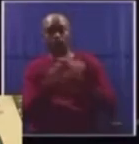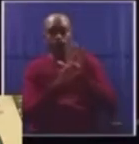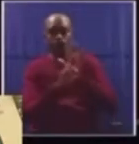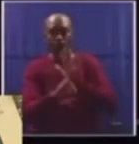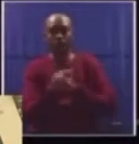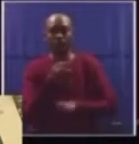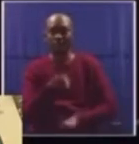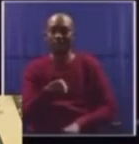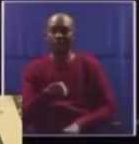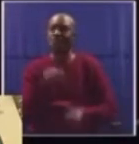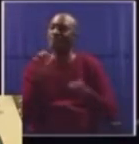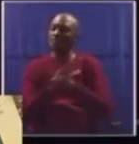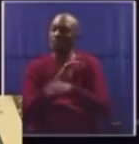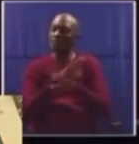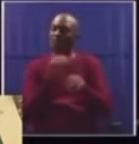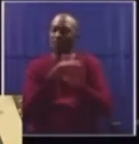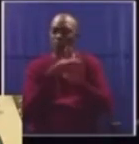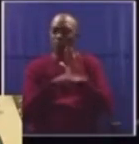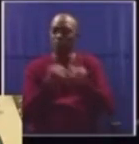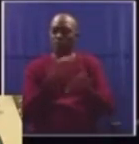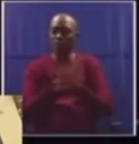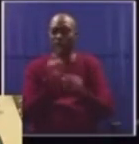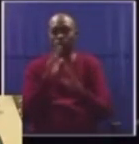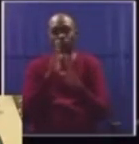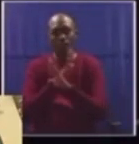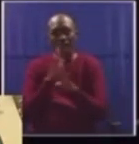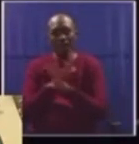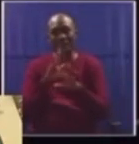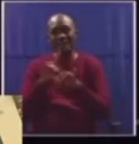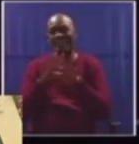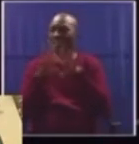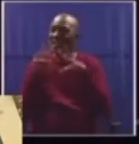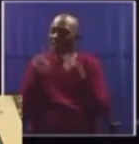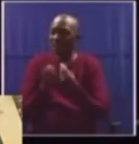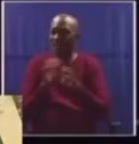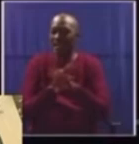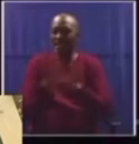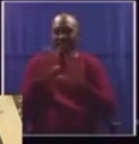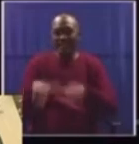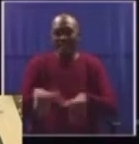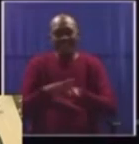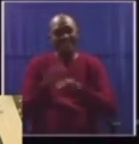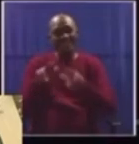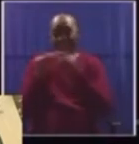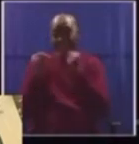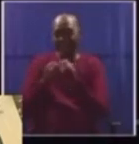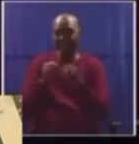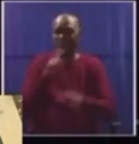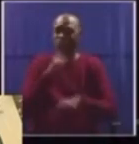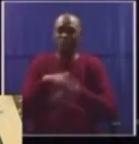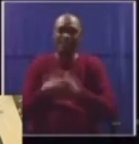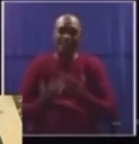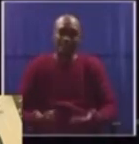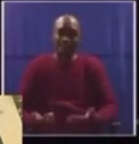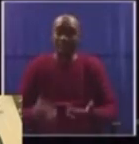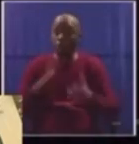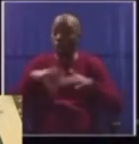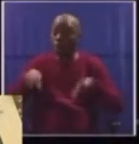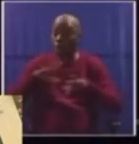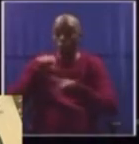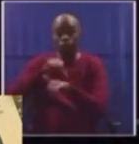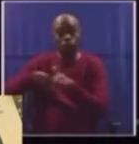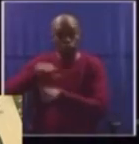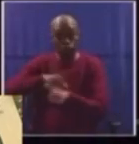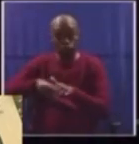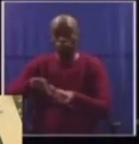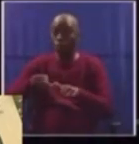The fully fledged program to privatize everything and leave the state useless. All socialists should in fact with ease reject